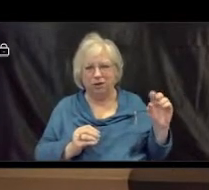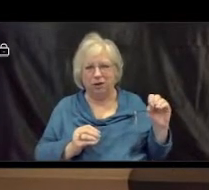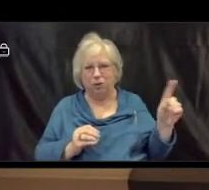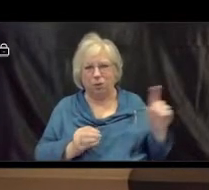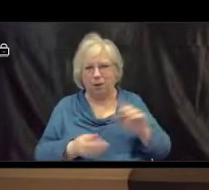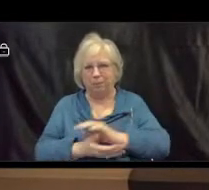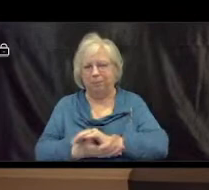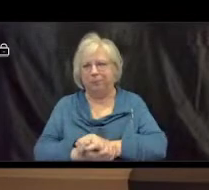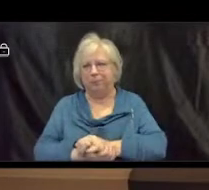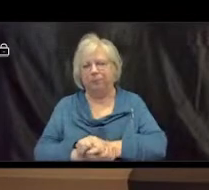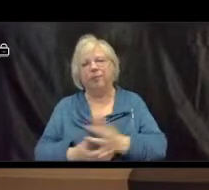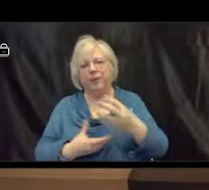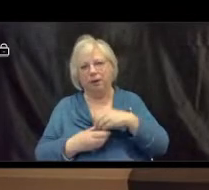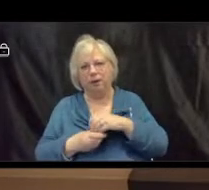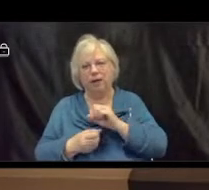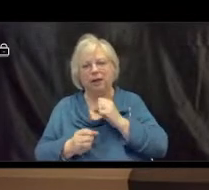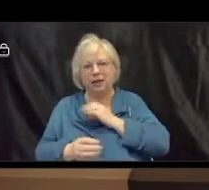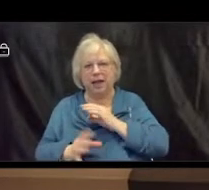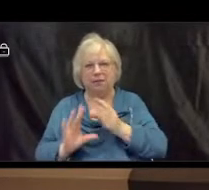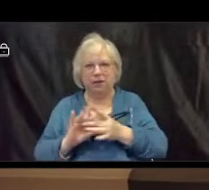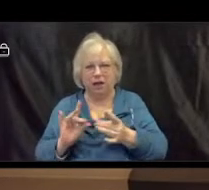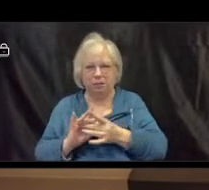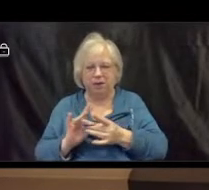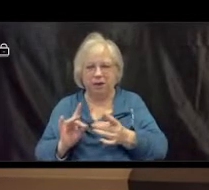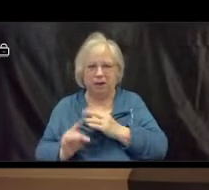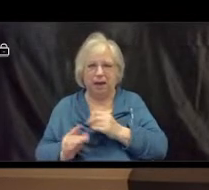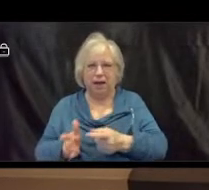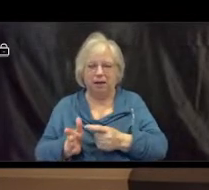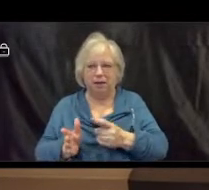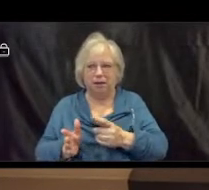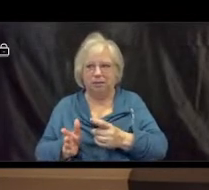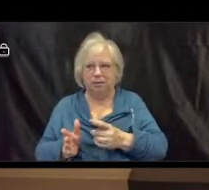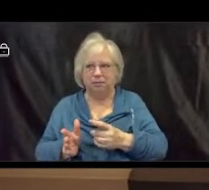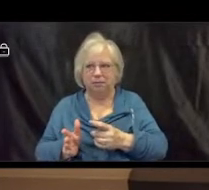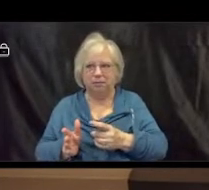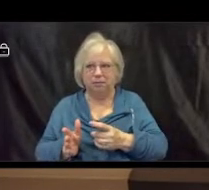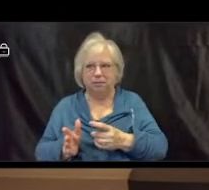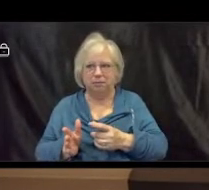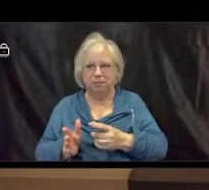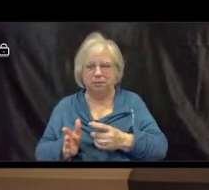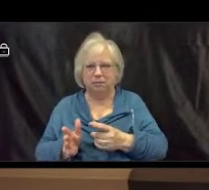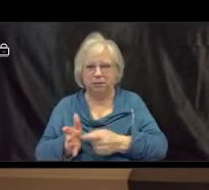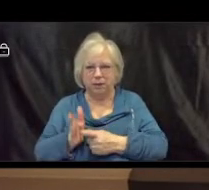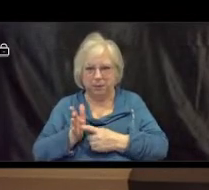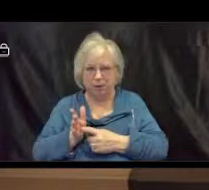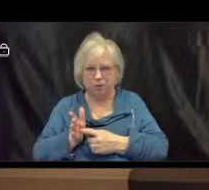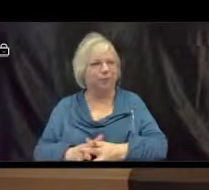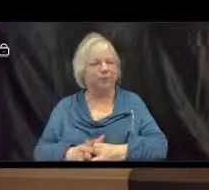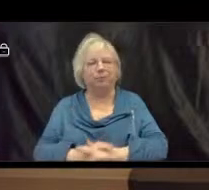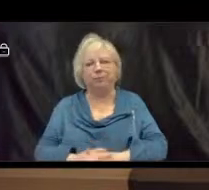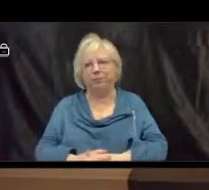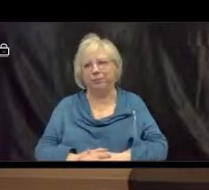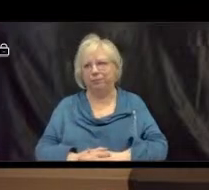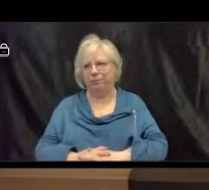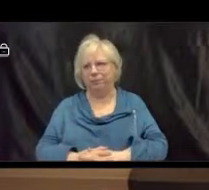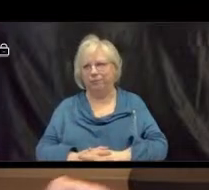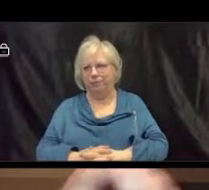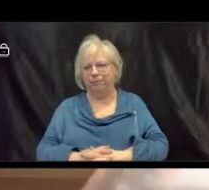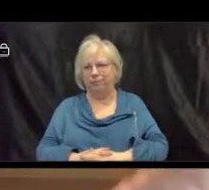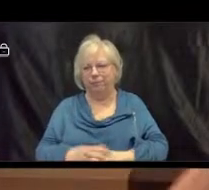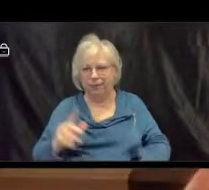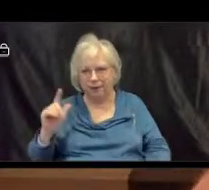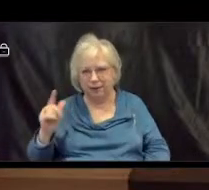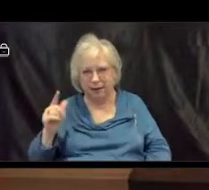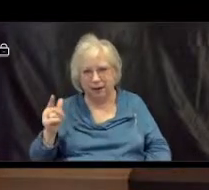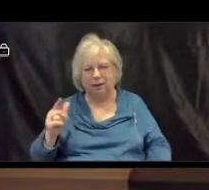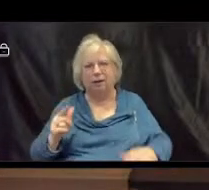2023-12-01, including all staff comments and conditions. Second. We moved and seconded. Let's call for a